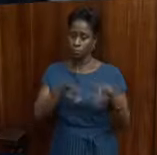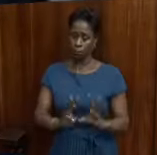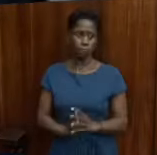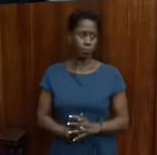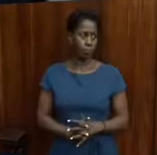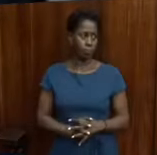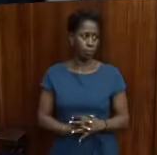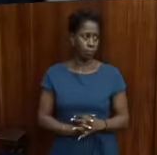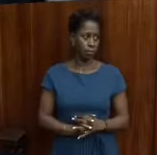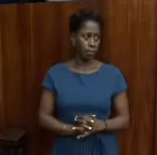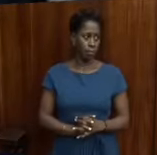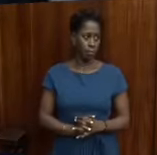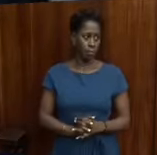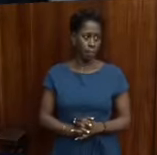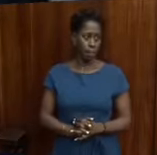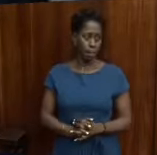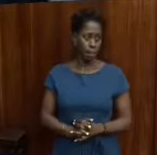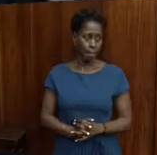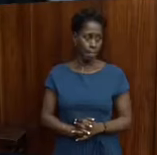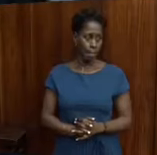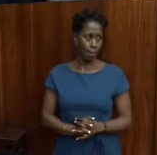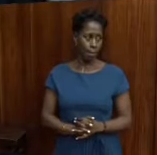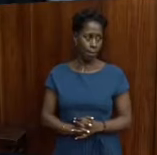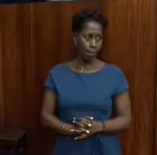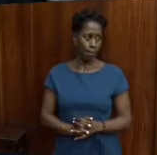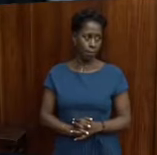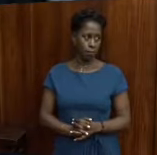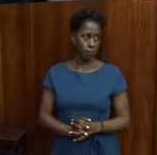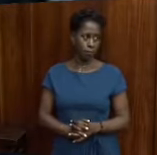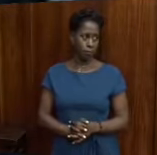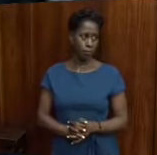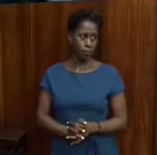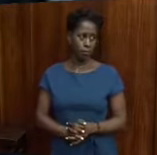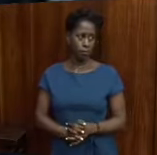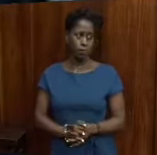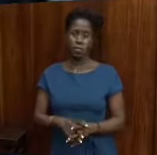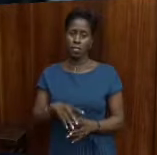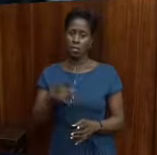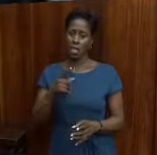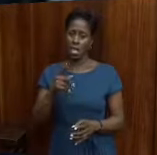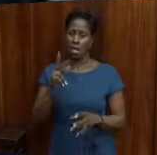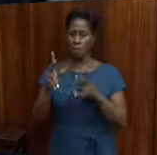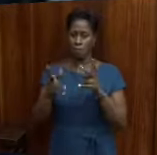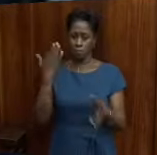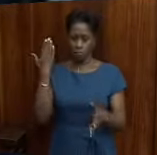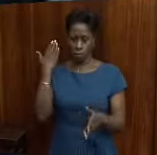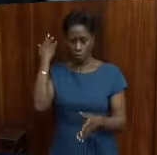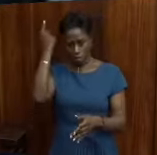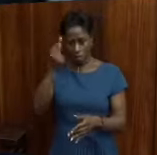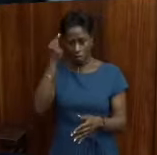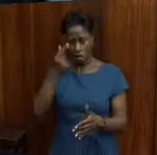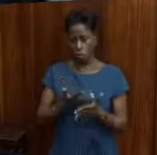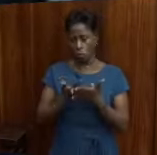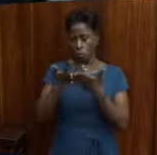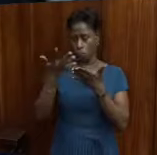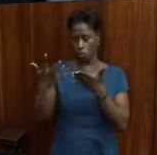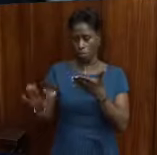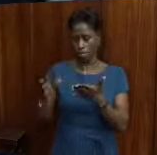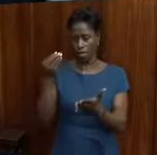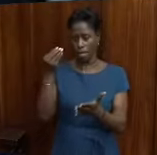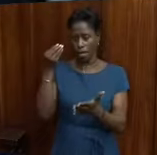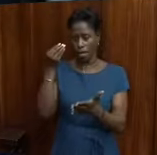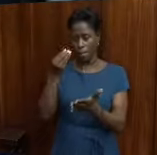In much the same way that those who flagrantly wasted the taxpayers' money on the St. Jude Hospital will have